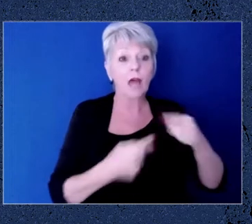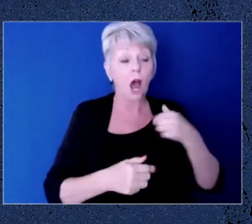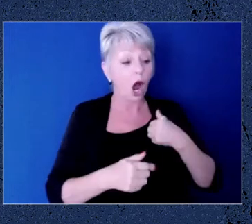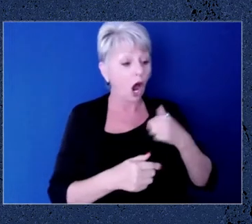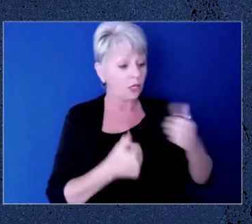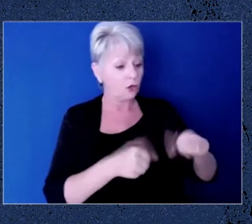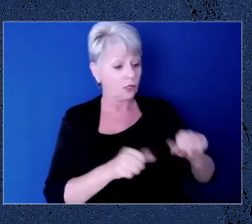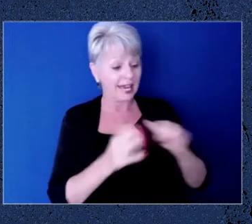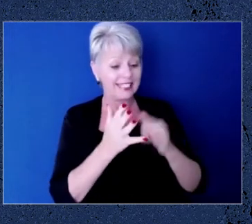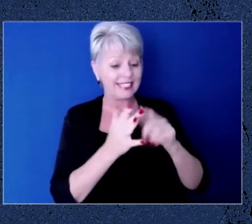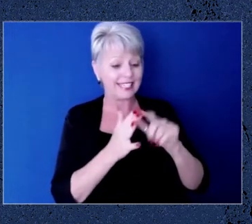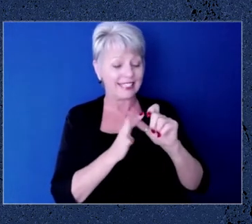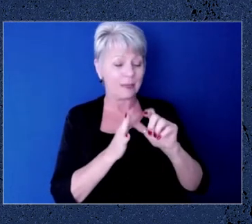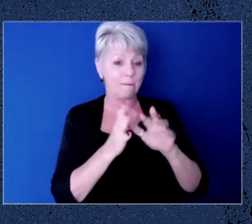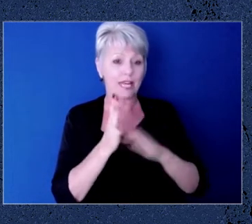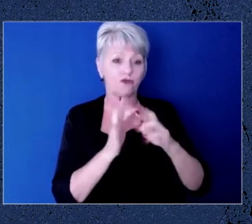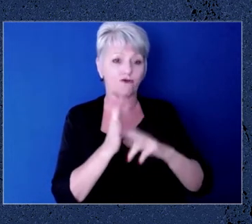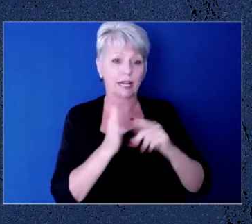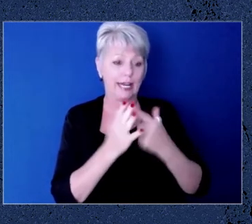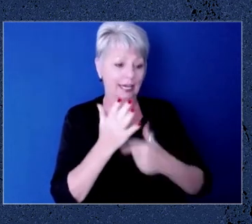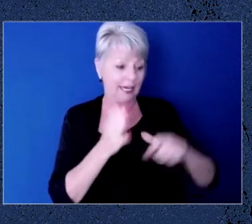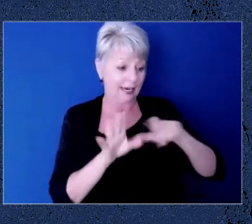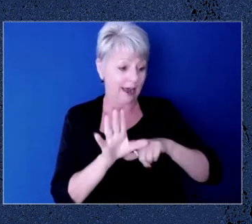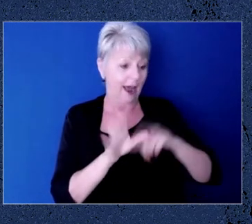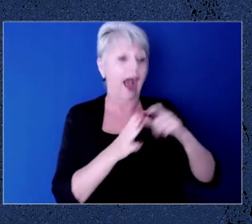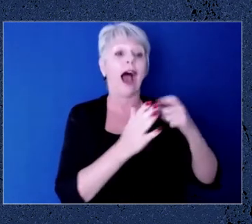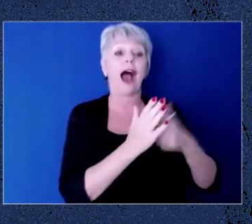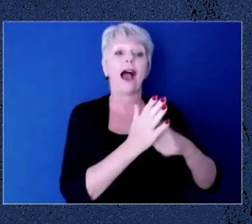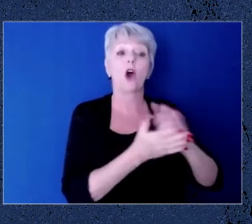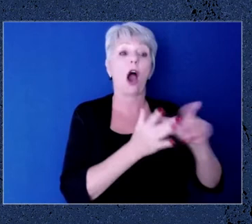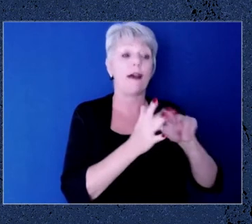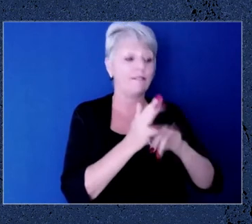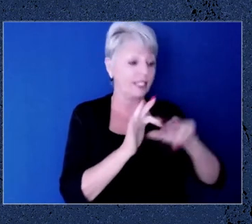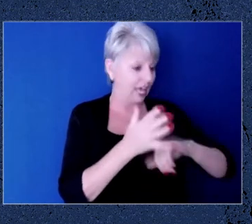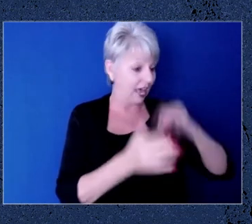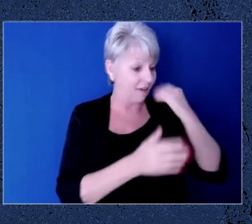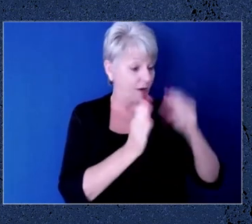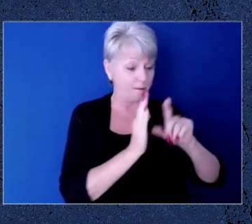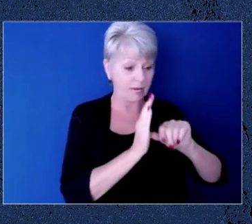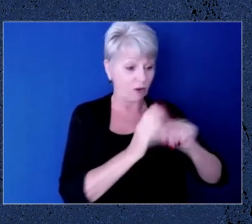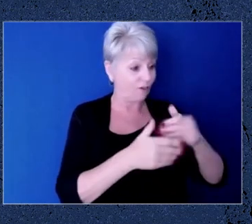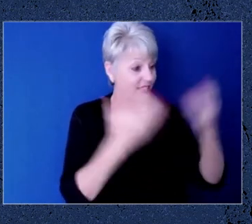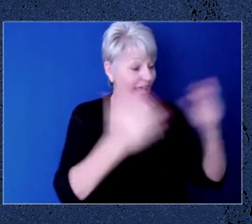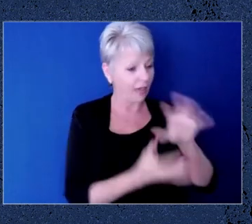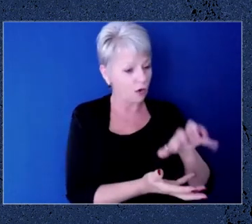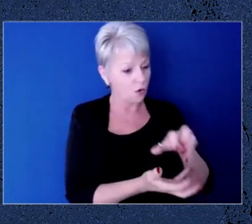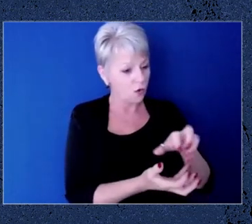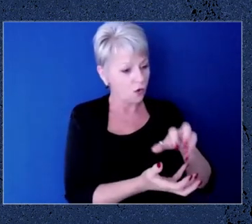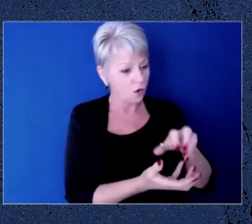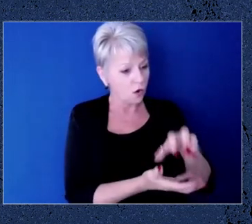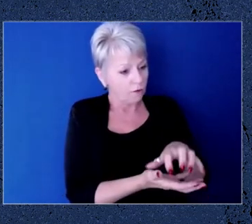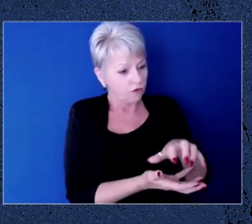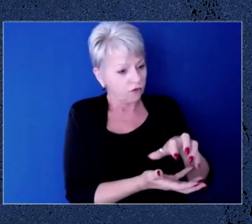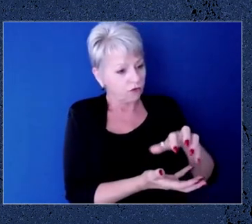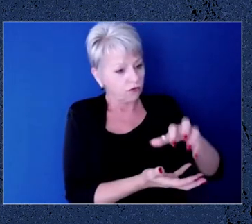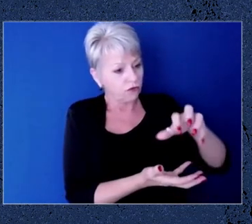That's areas that accumulate material, you know, every minute of the day, all the way through. Some of them are 1 million years old that I'm working on that have been